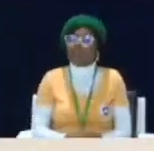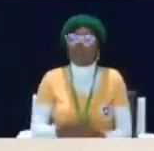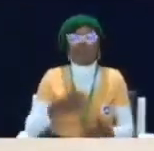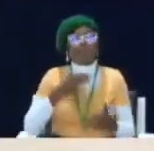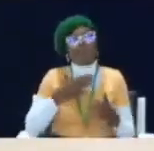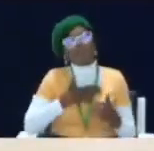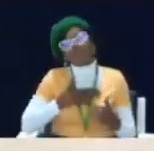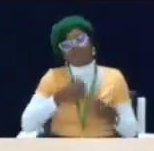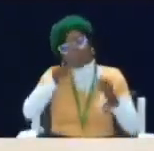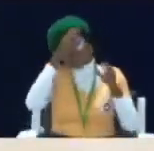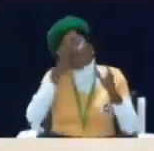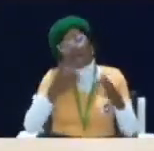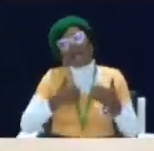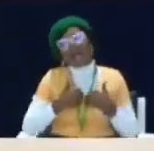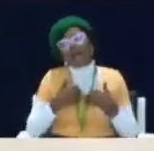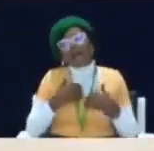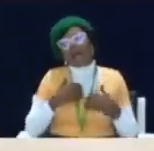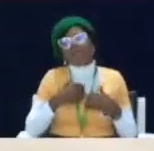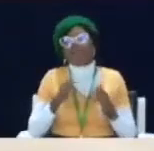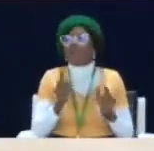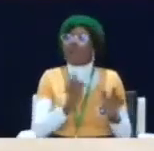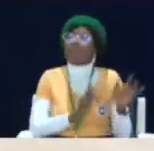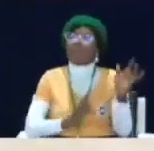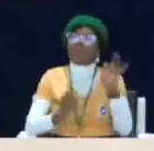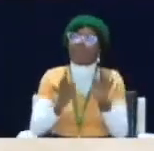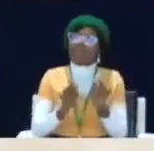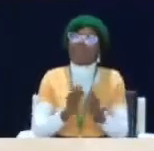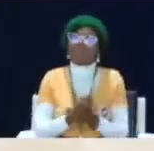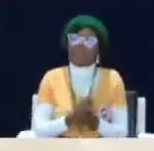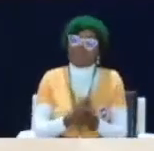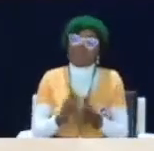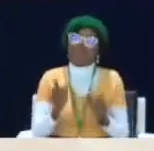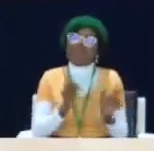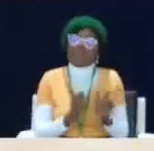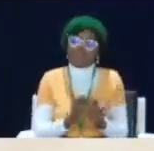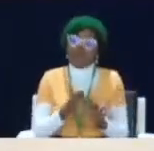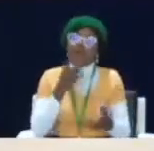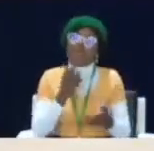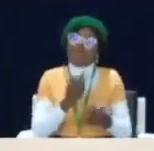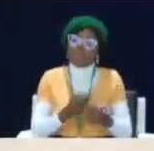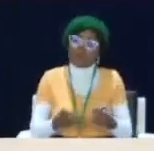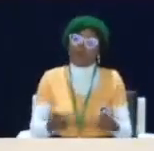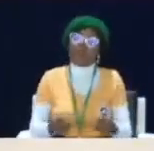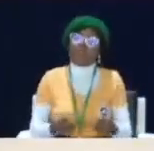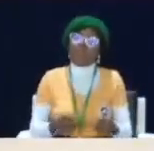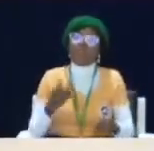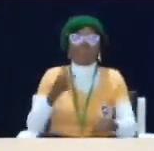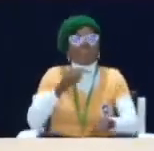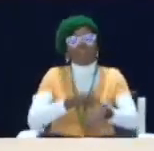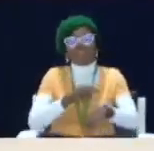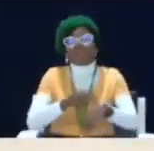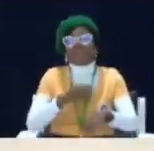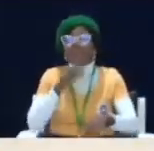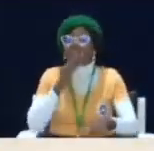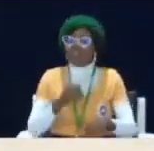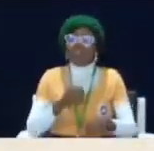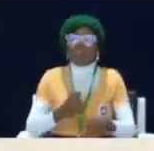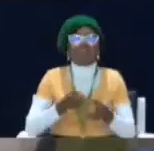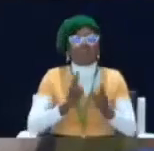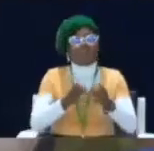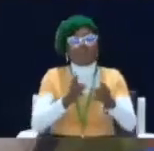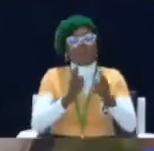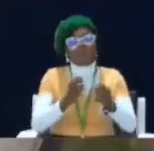mercy, Father. Mercy. But the time is ticking out. My